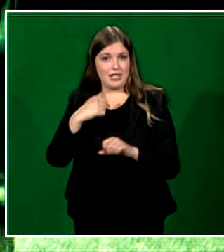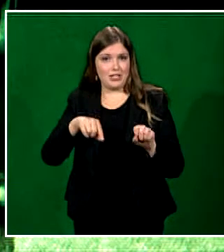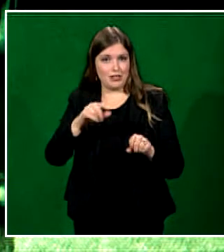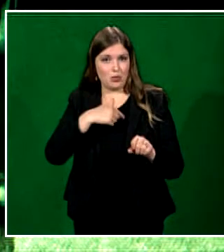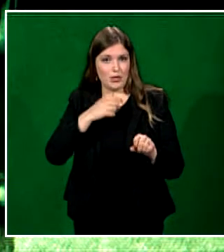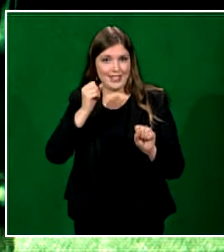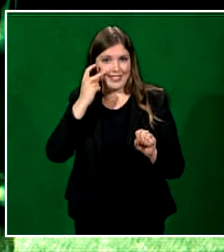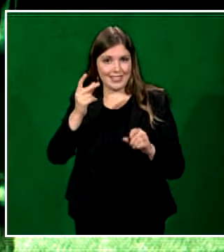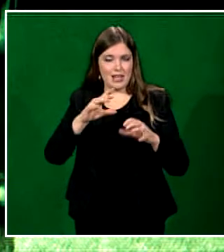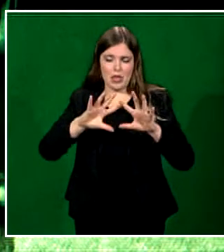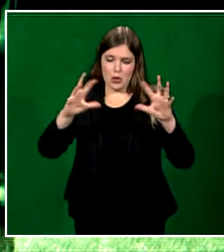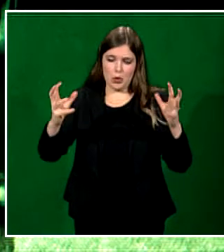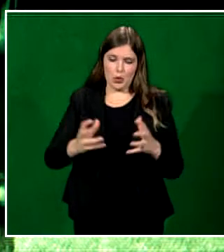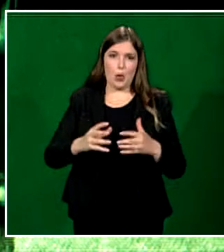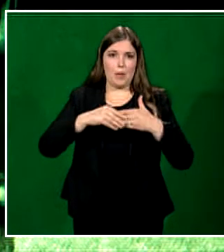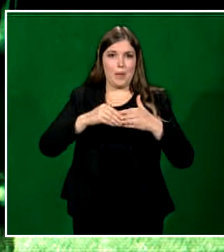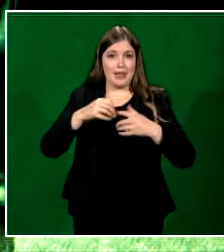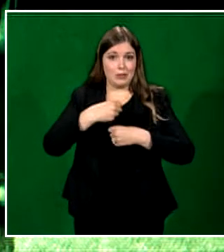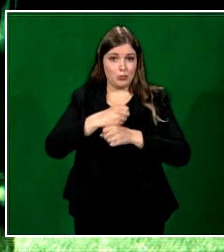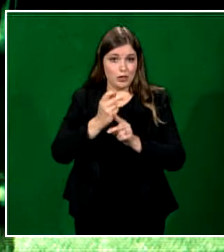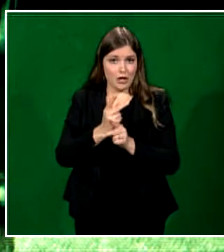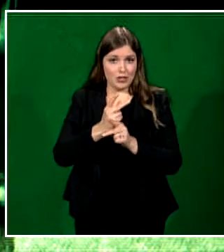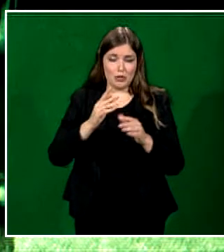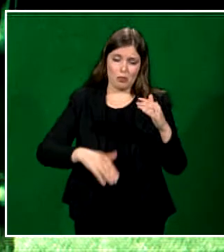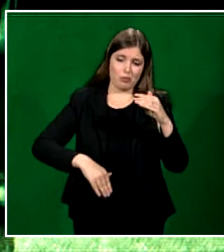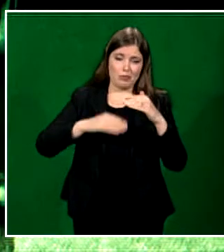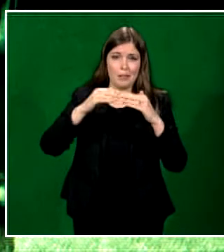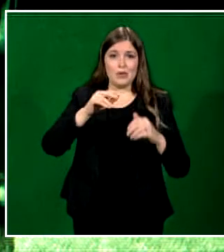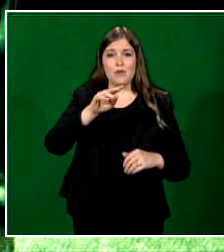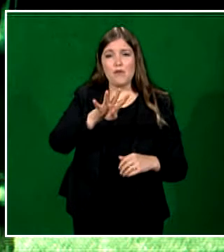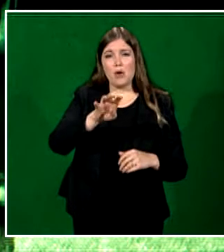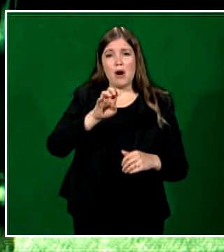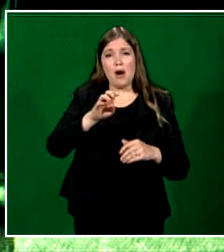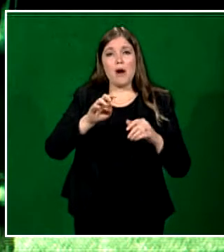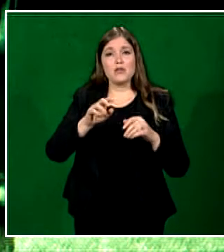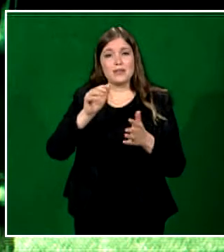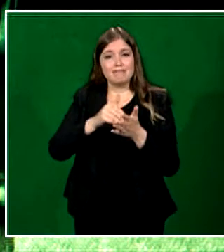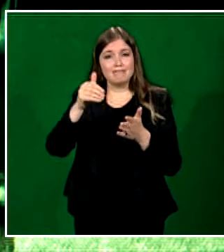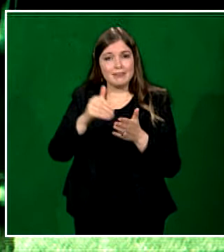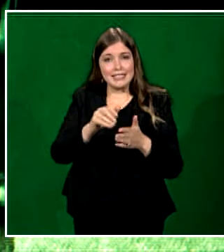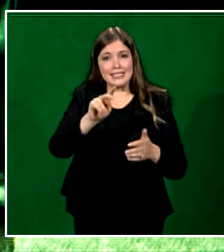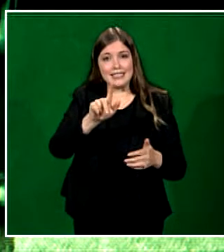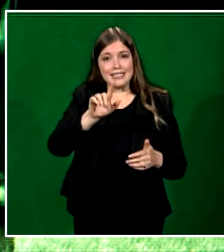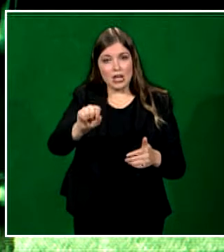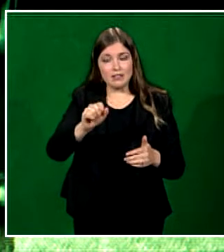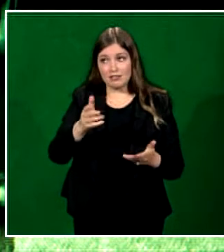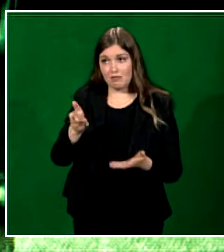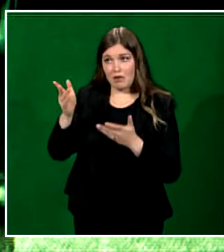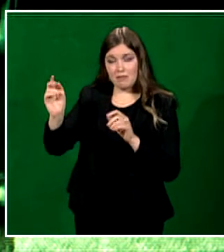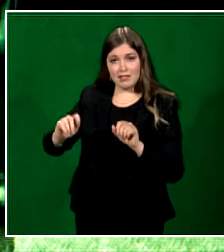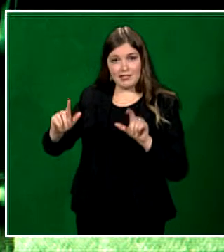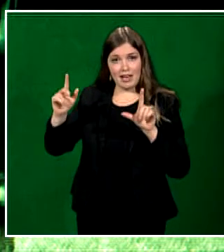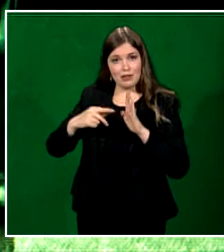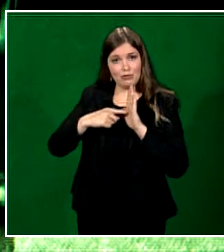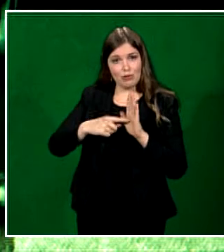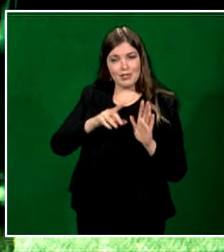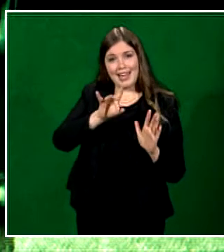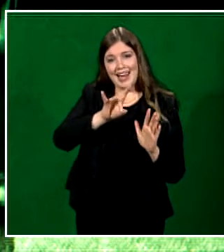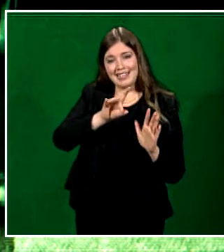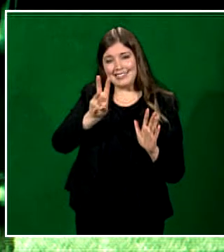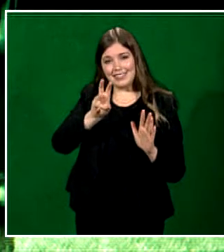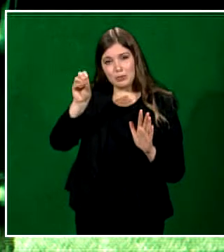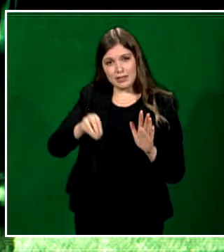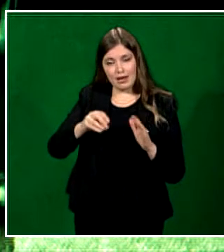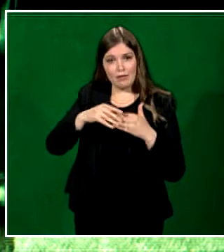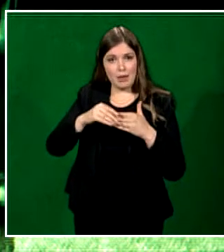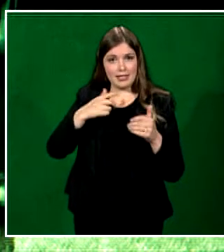global plastic production was up to 400 million tons. Next slide. From this slide, we can see that about 86% of the plastic we use